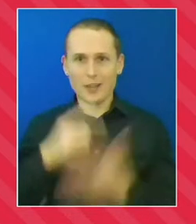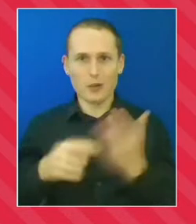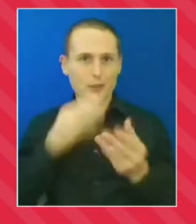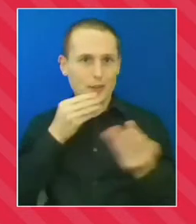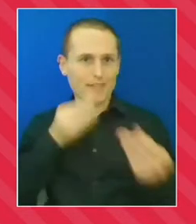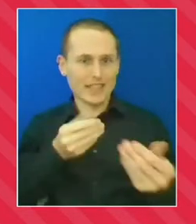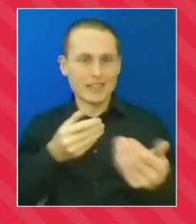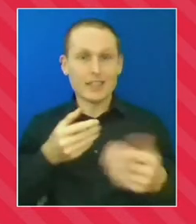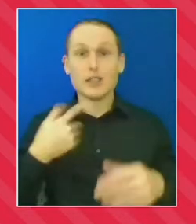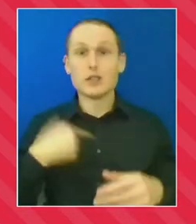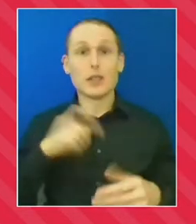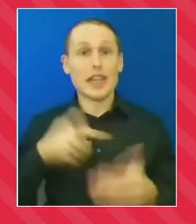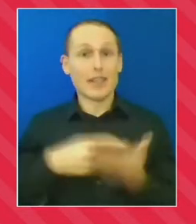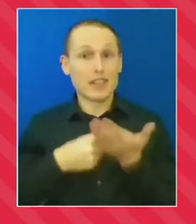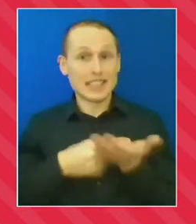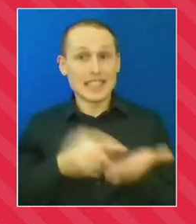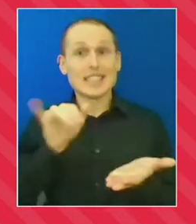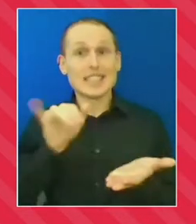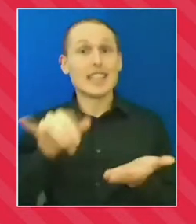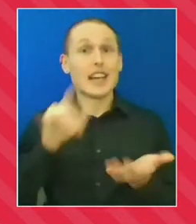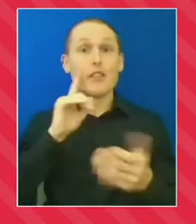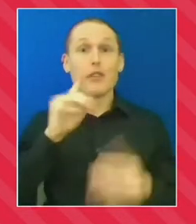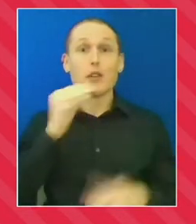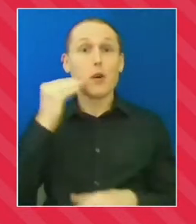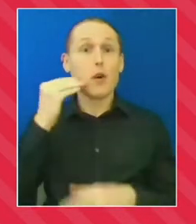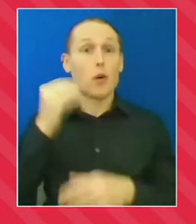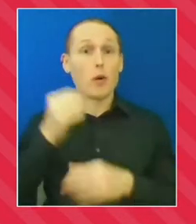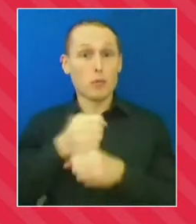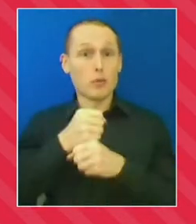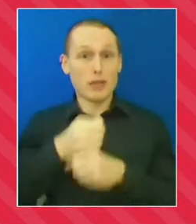preparing homemade meals as part of the solution to food equity.